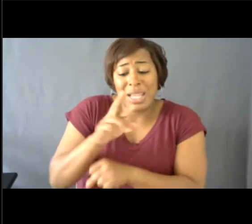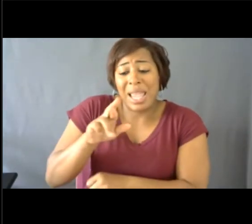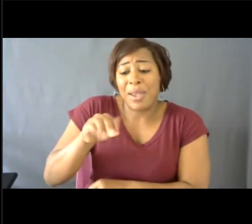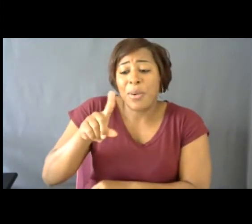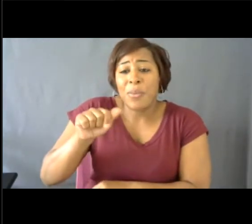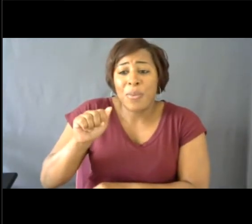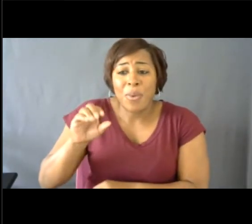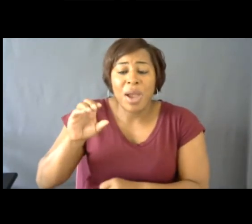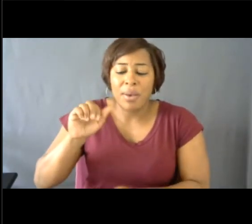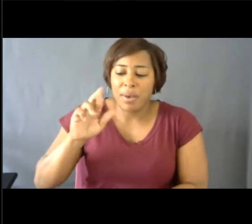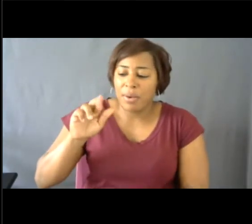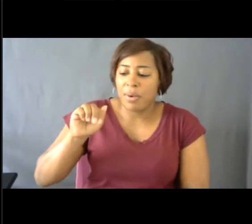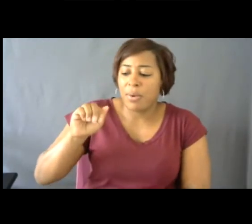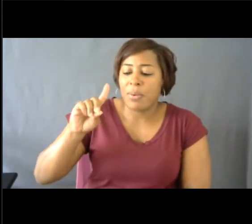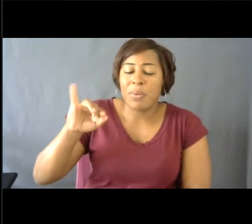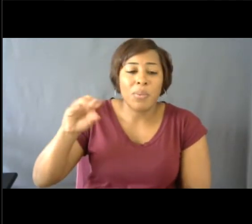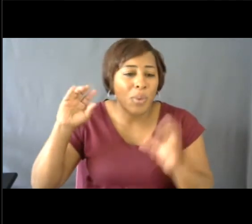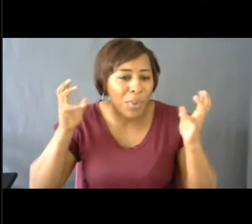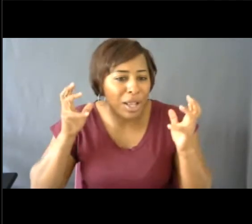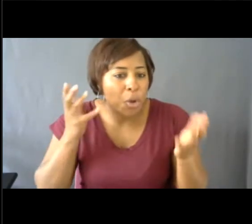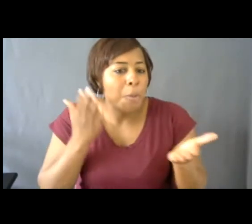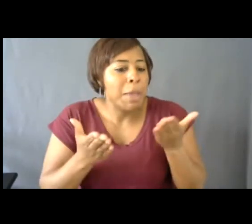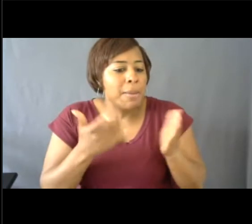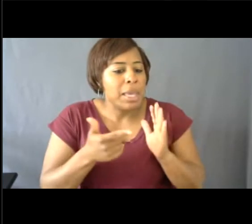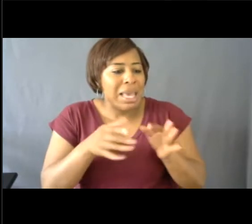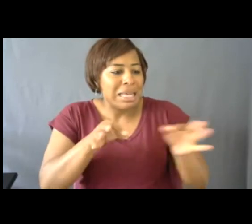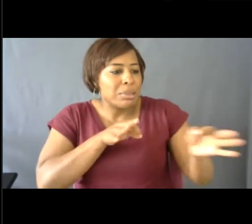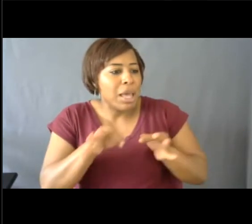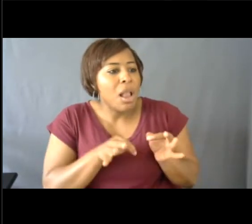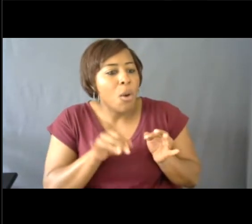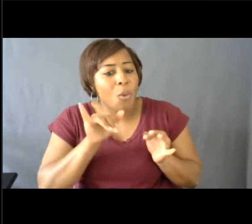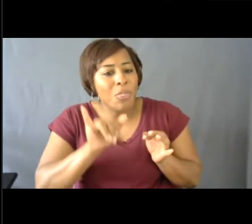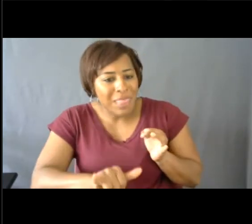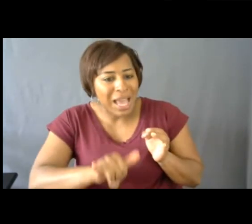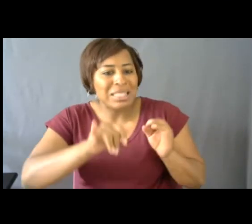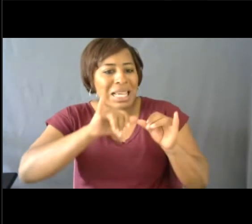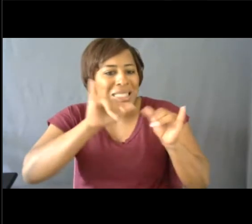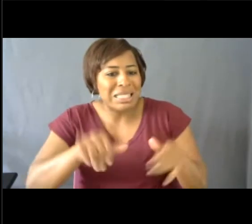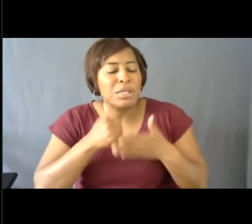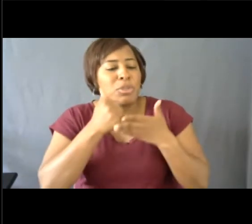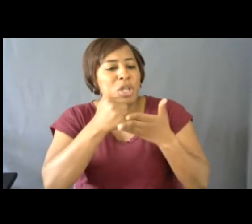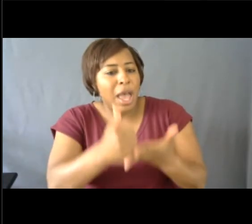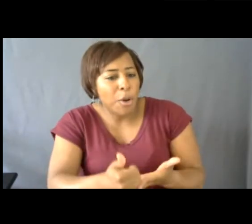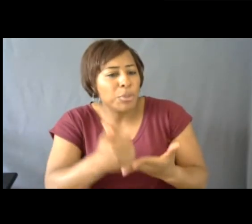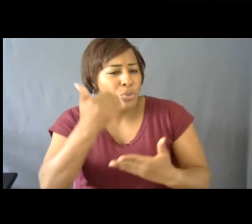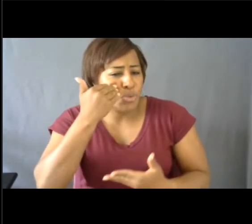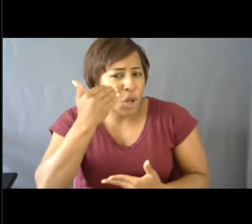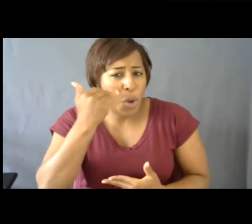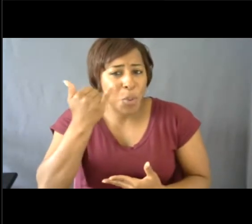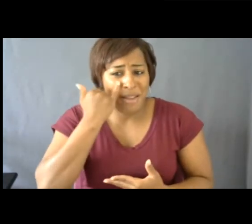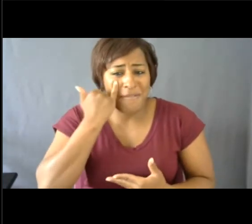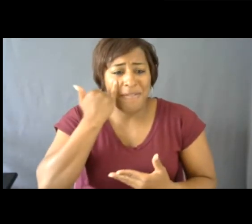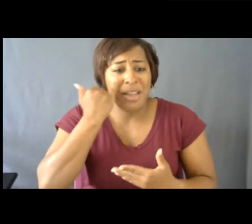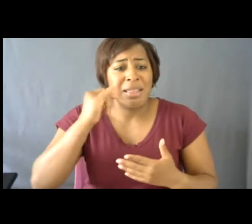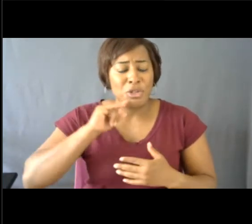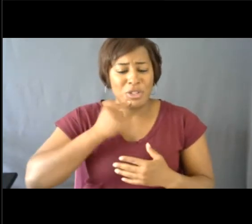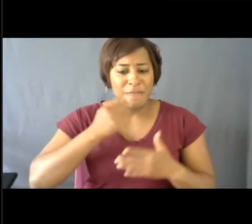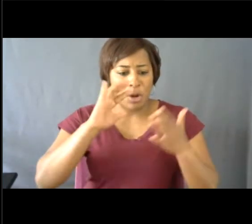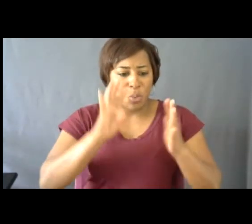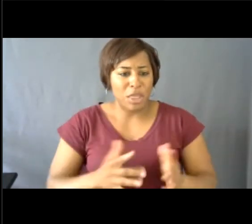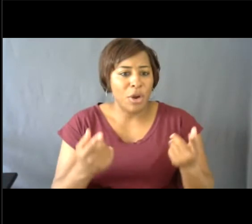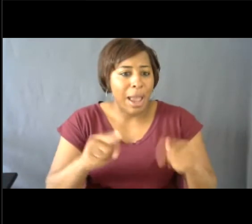that there's a broadcast that you'd be utilizing, but it's a way to get warning information to wake you up in the middle of the night and receive information.